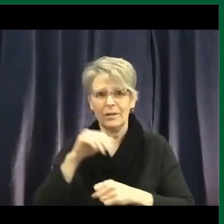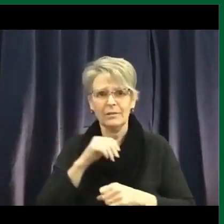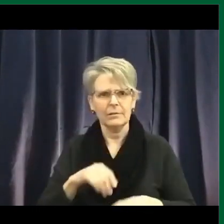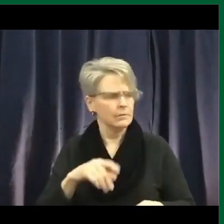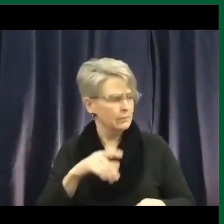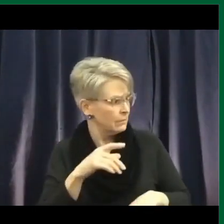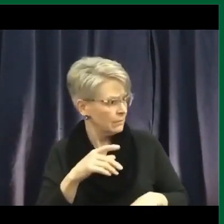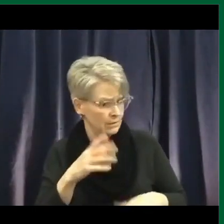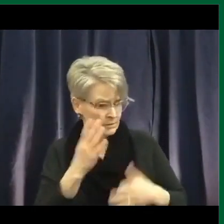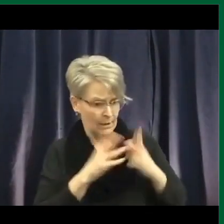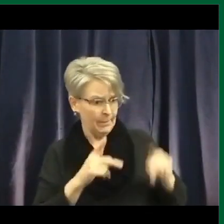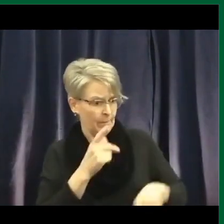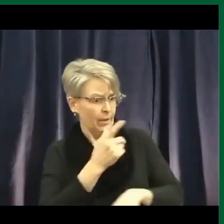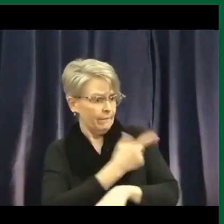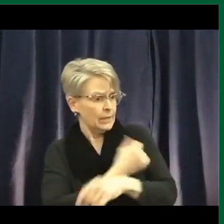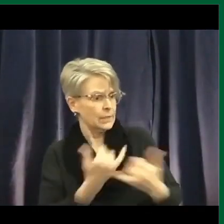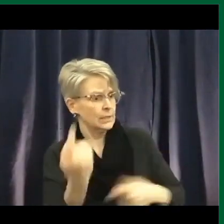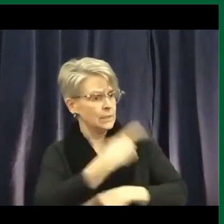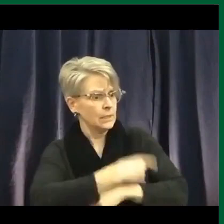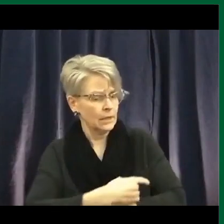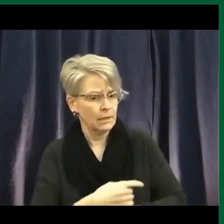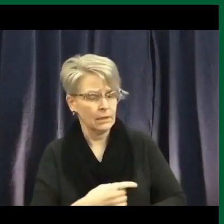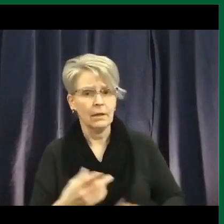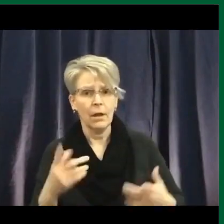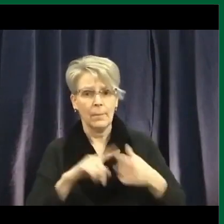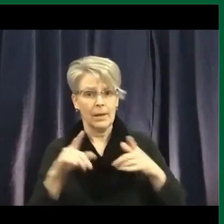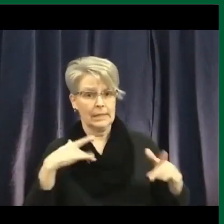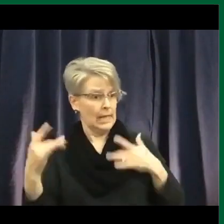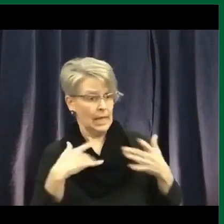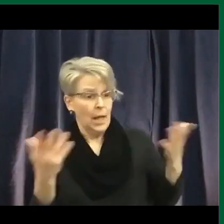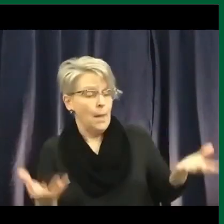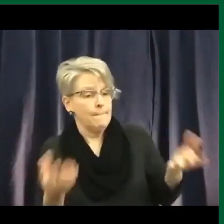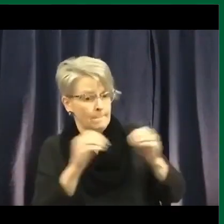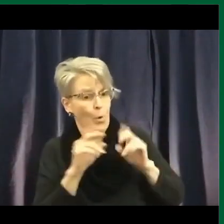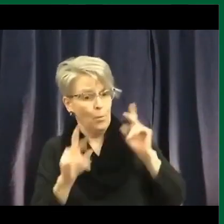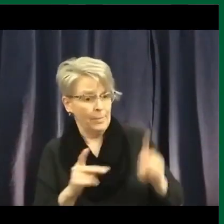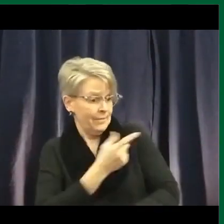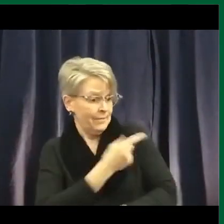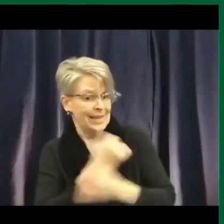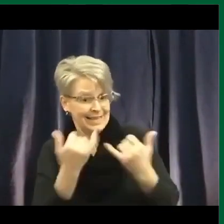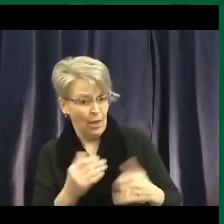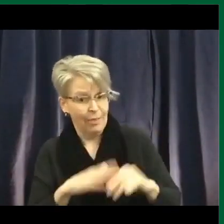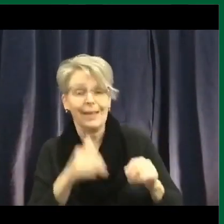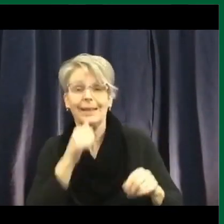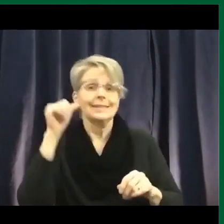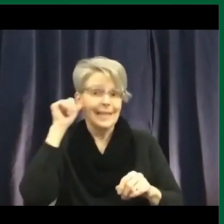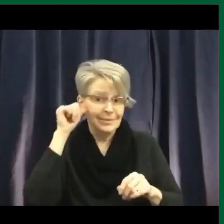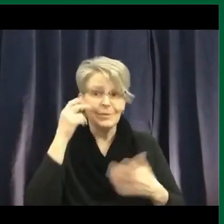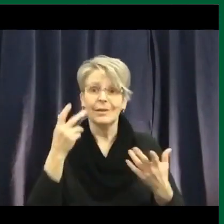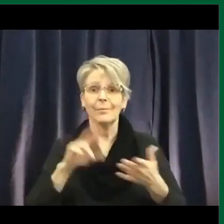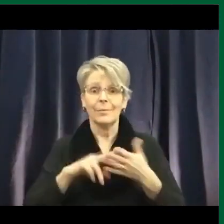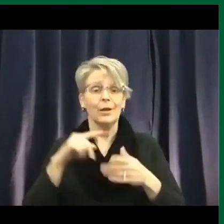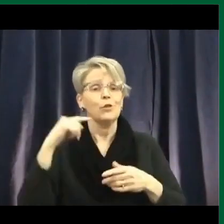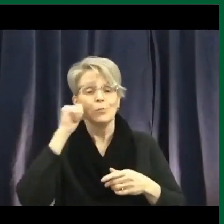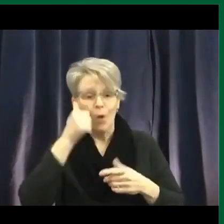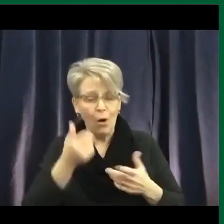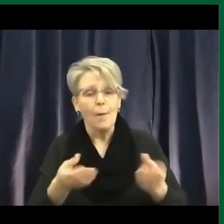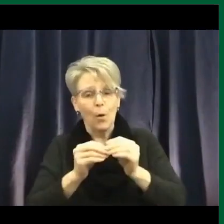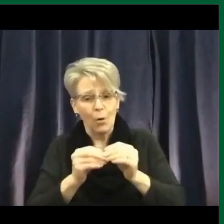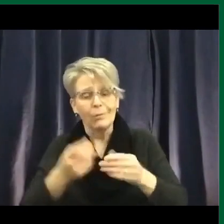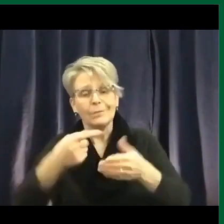vaccinated today, a number of people, and what's exciting is there's more people vaccinated today than there was yesterday. There'll be more people vaccinated in a week than there